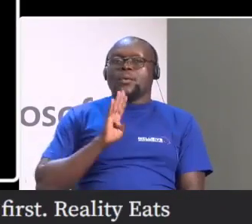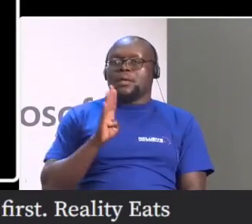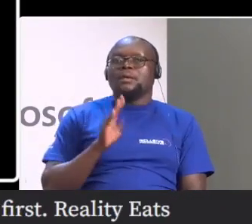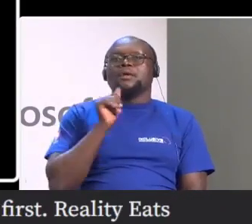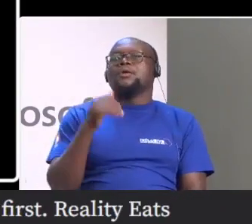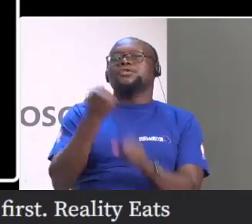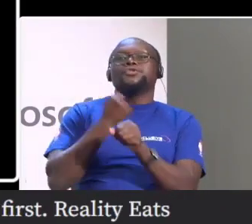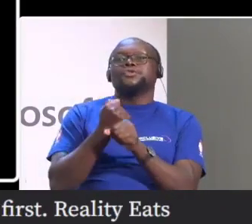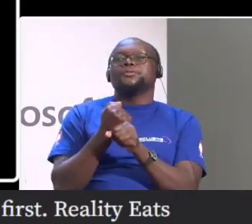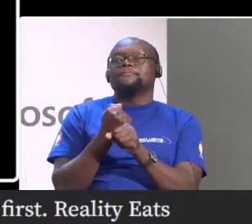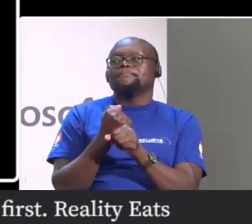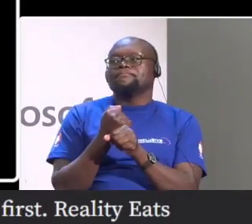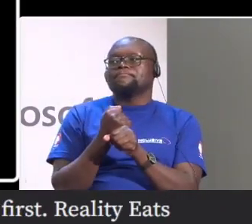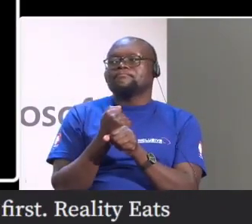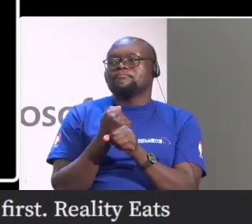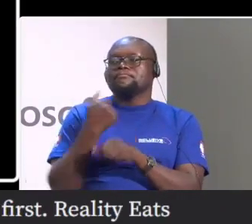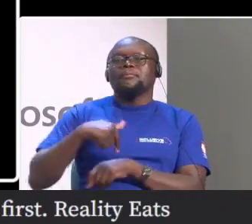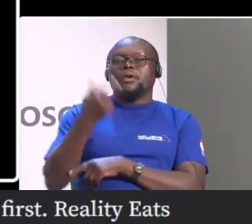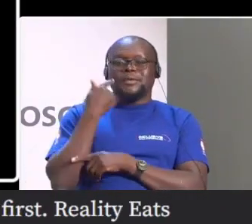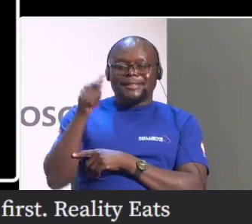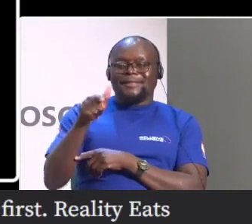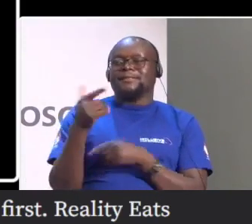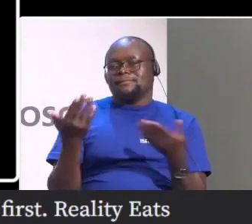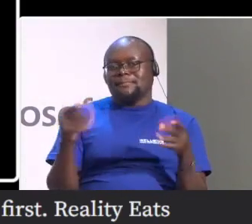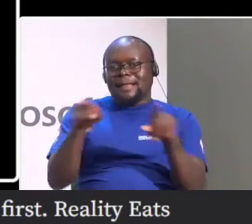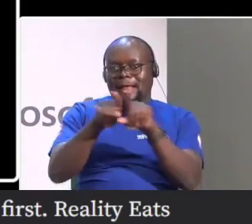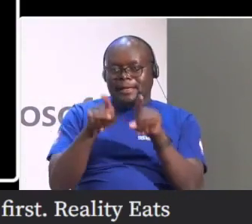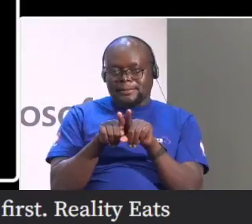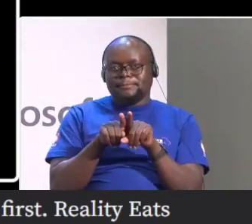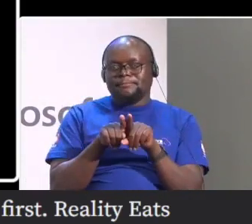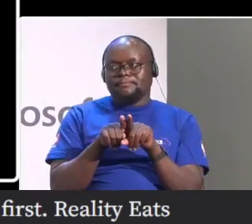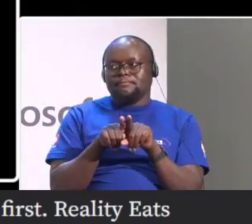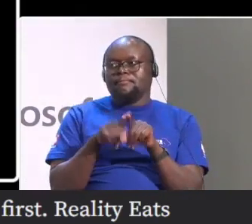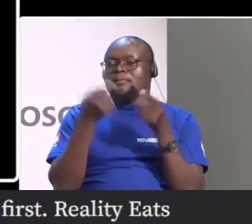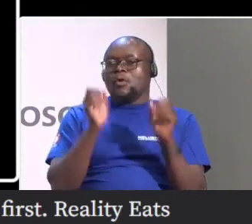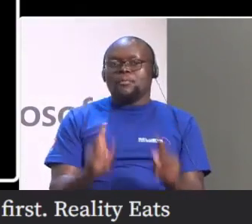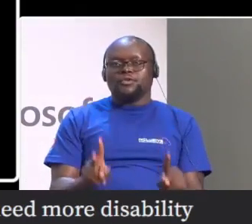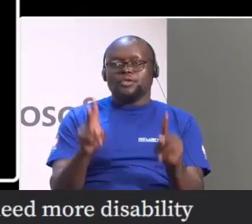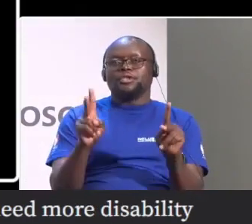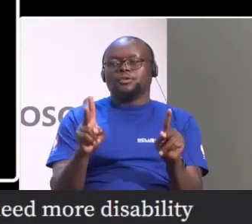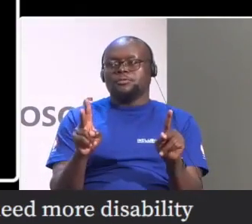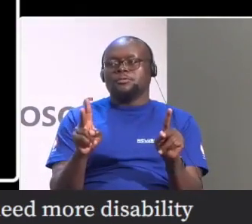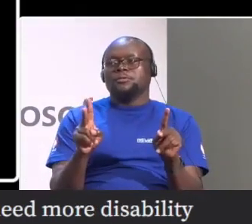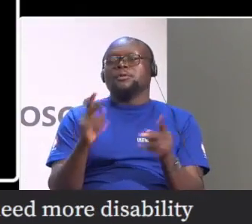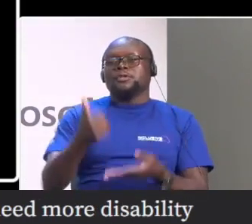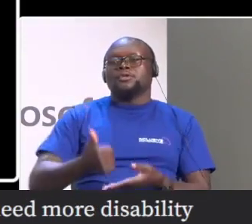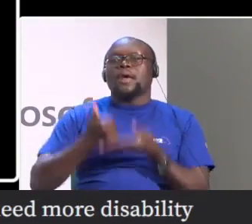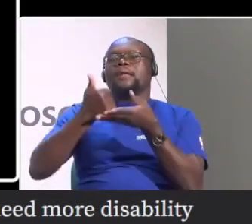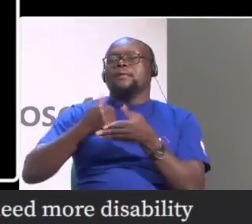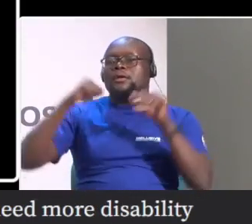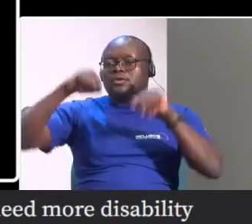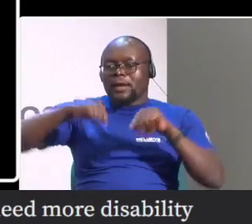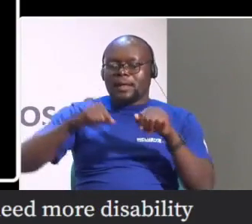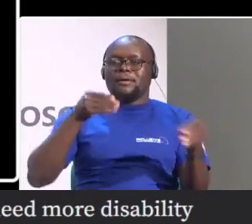the royal we here. We see this as an opportunity to enable